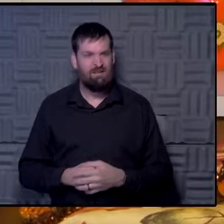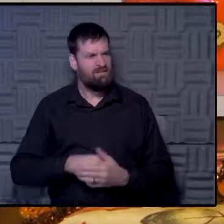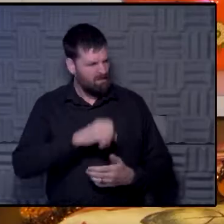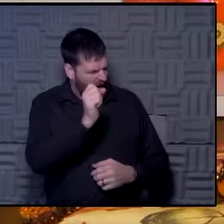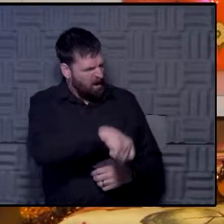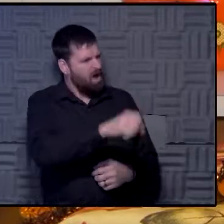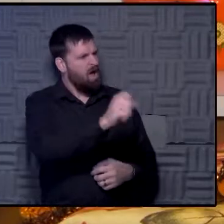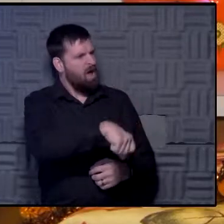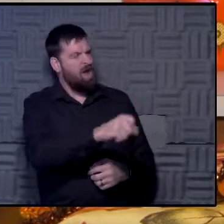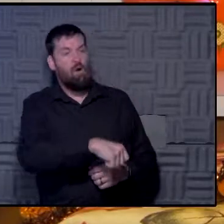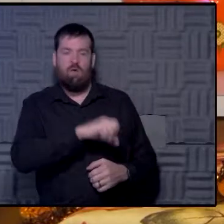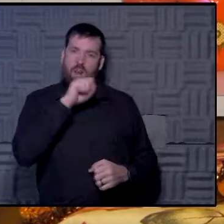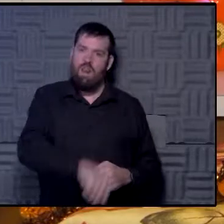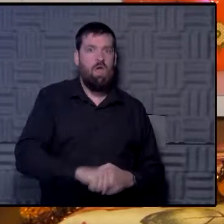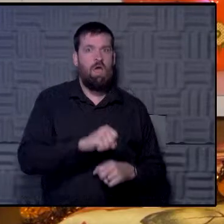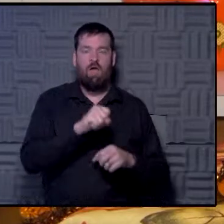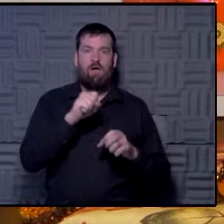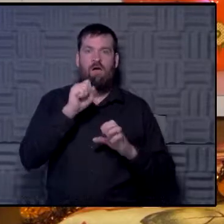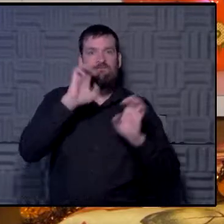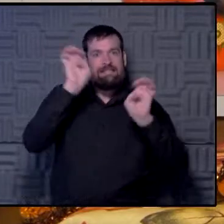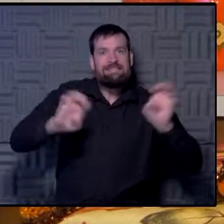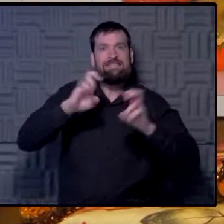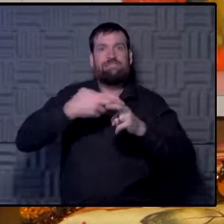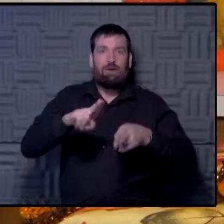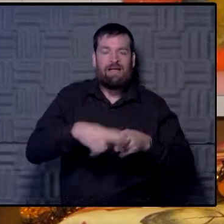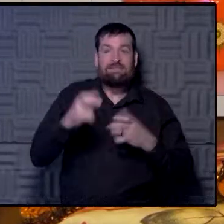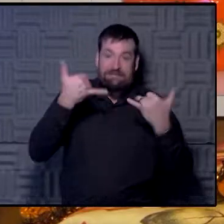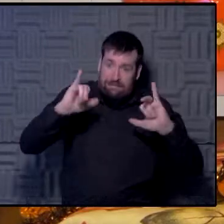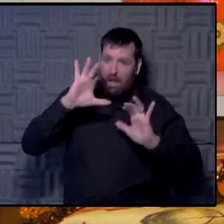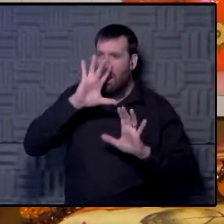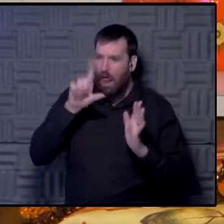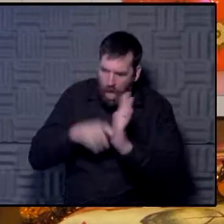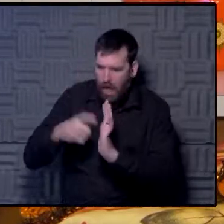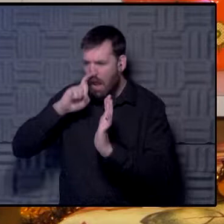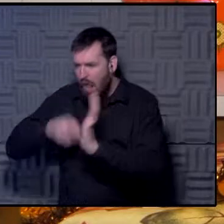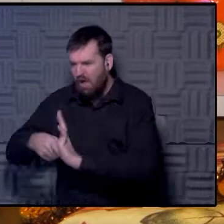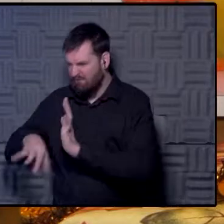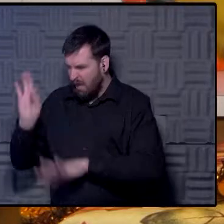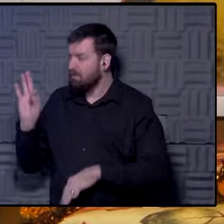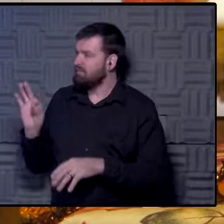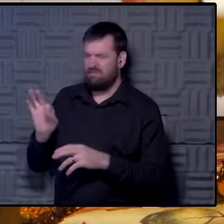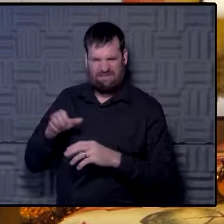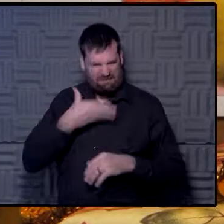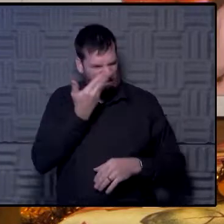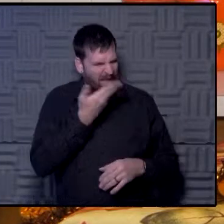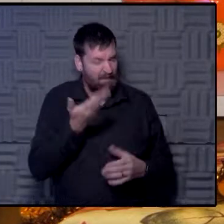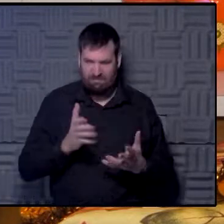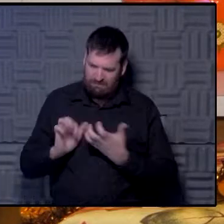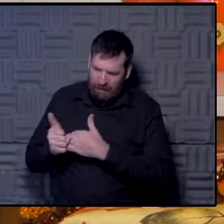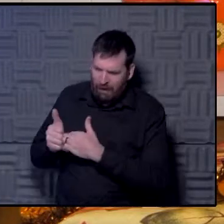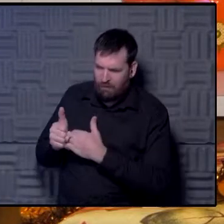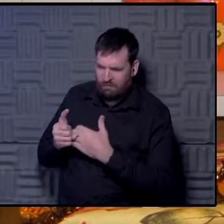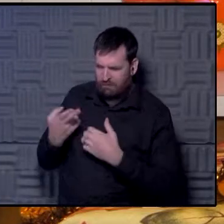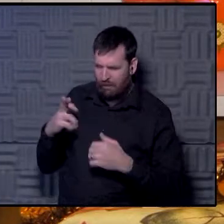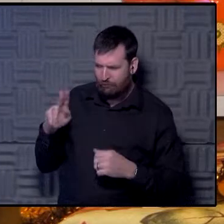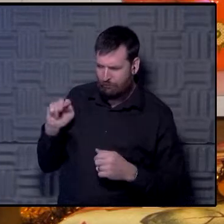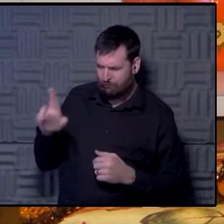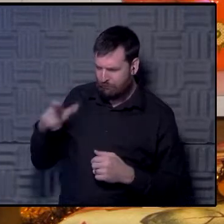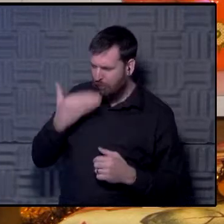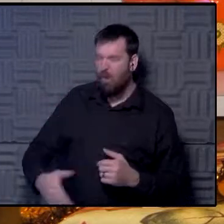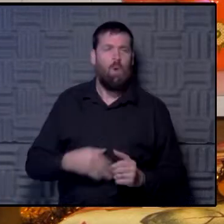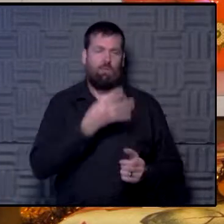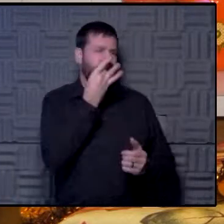Yeah, I love Easter egg hunts. I'm still finding eggs from last Easter. Boy, are You guys smell them. How are they there, Hunter? Are they good? Oh,